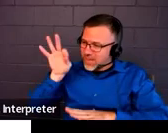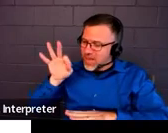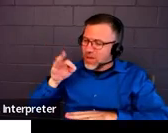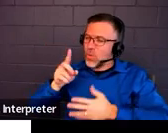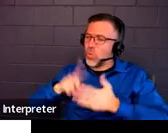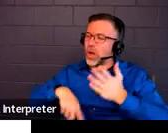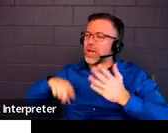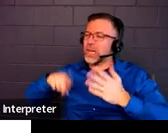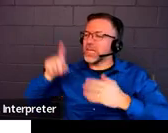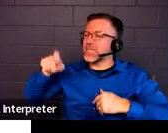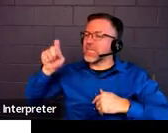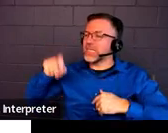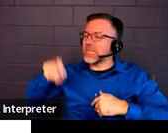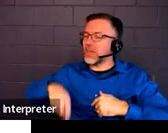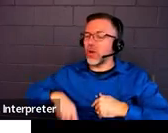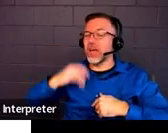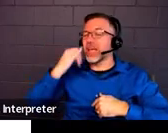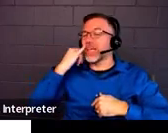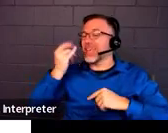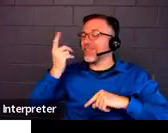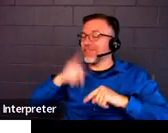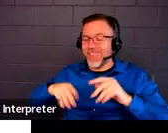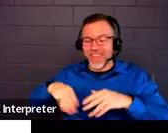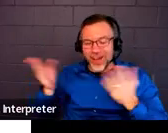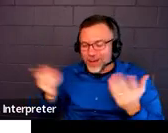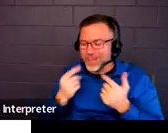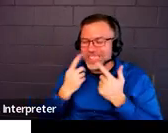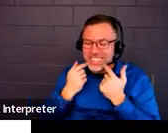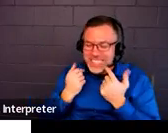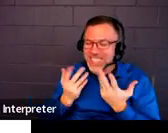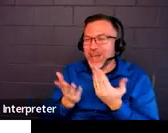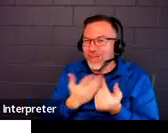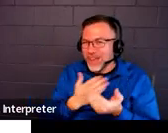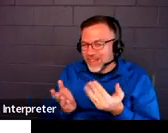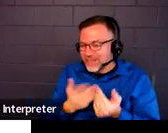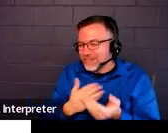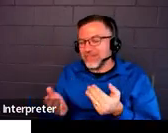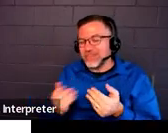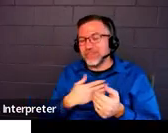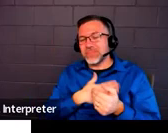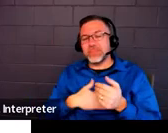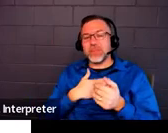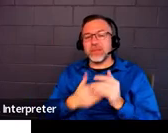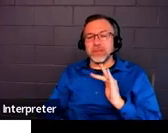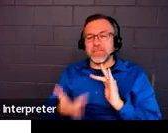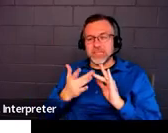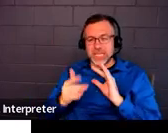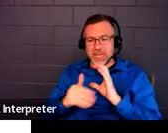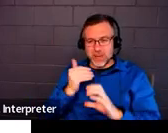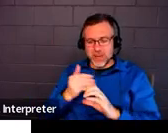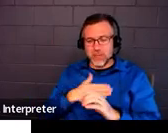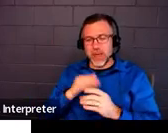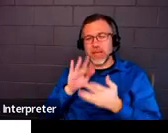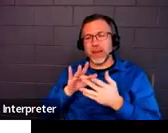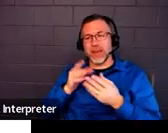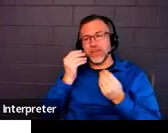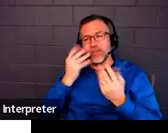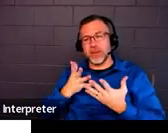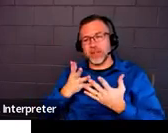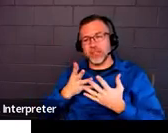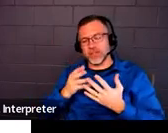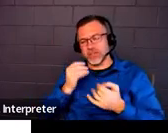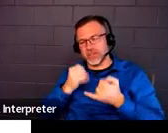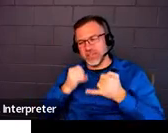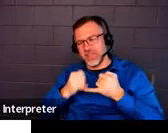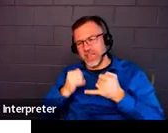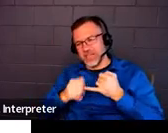or you can't open it, I mean, it's hard to know what will happen. Just send me an email. My contact information was at